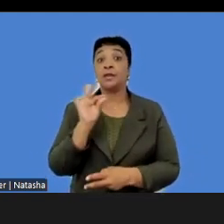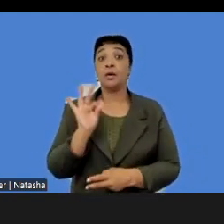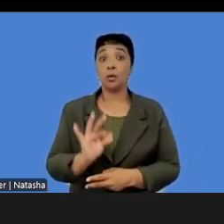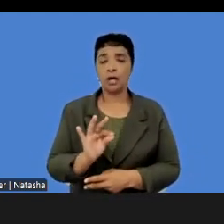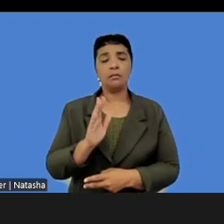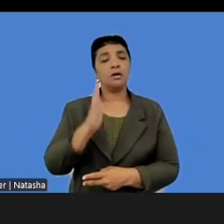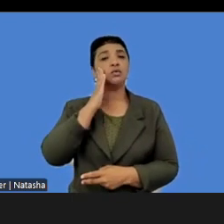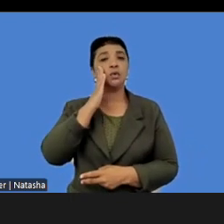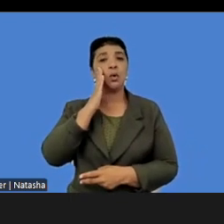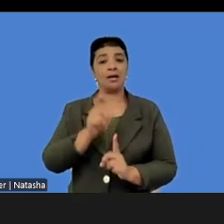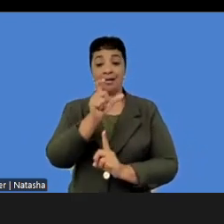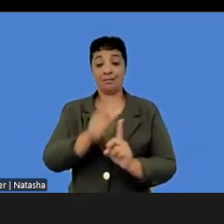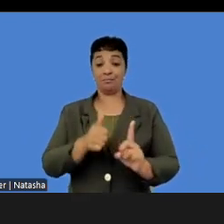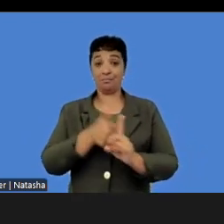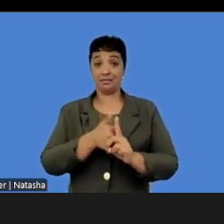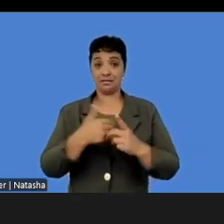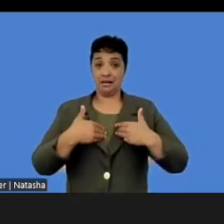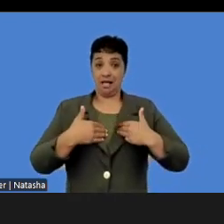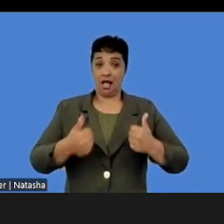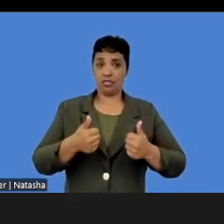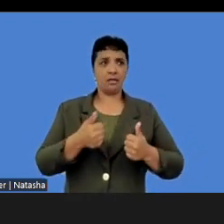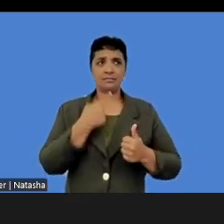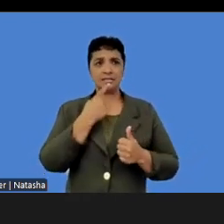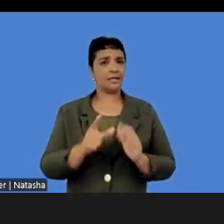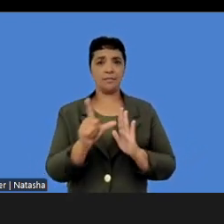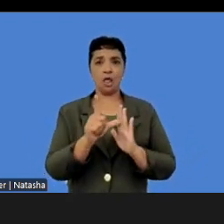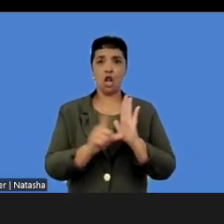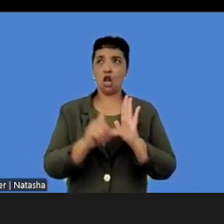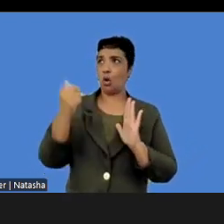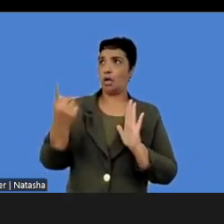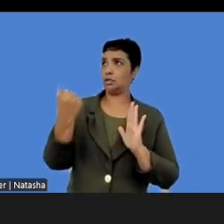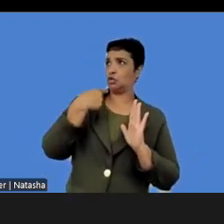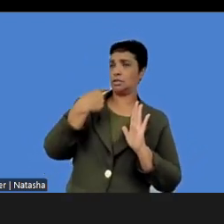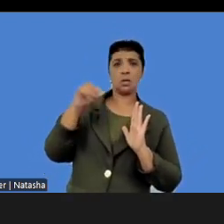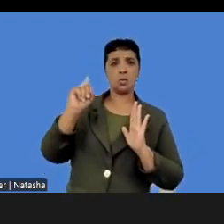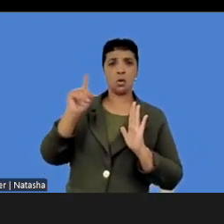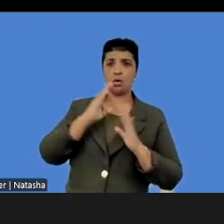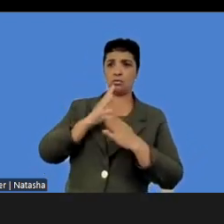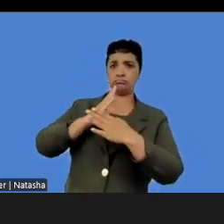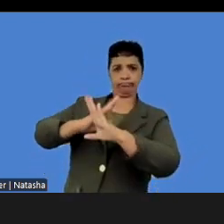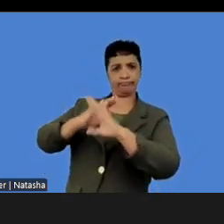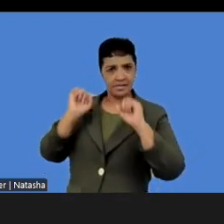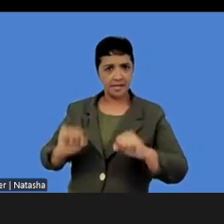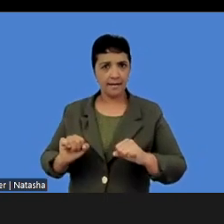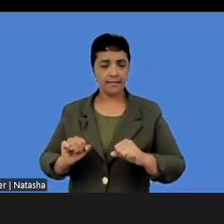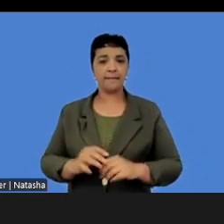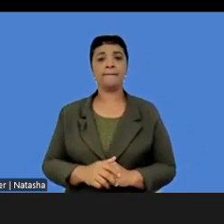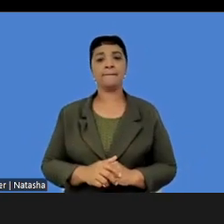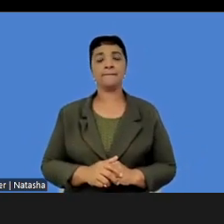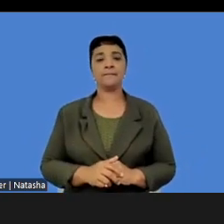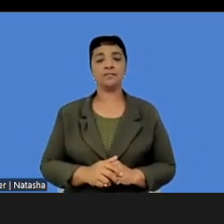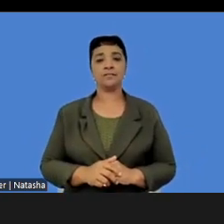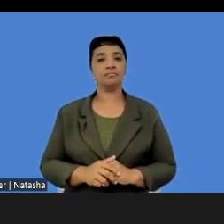health officials know that unlawful instructions must be resisted. You cannot